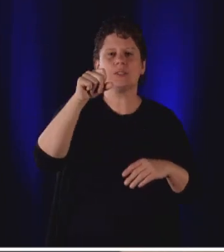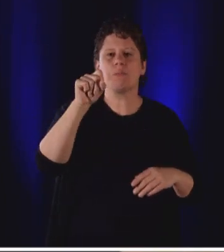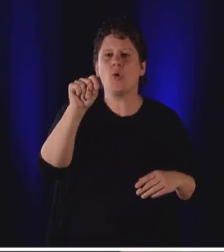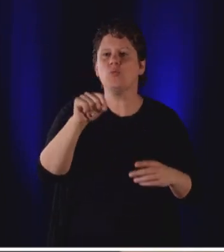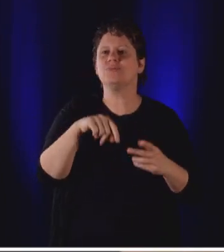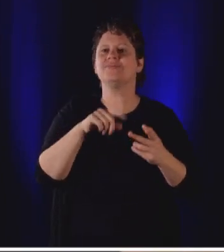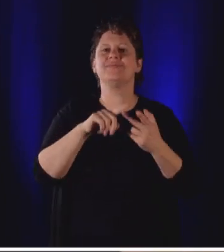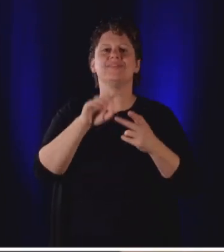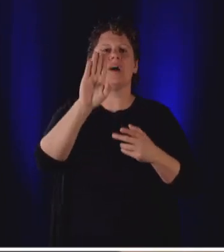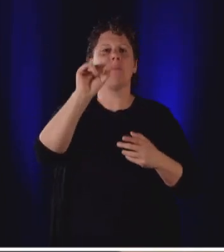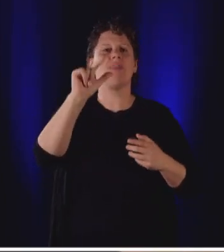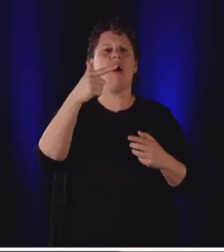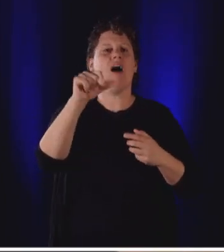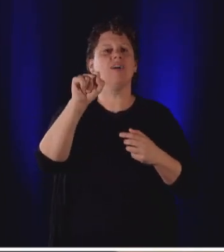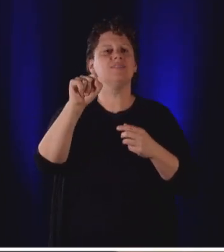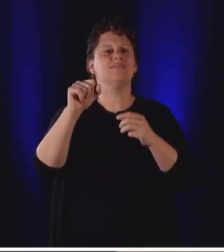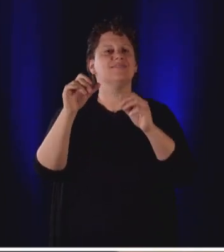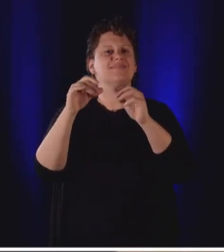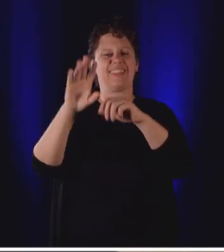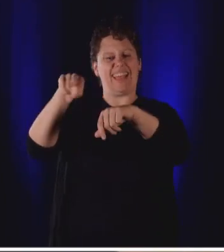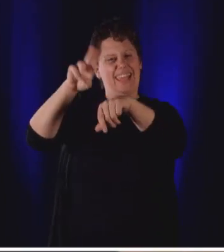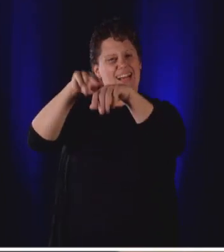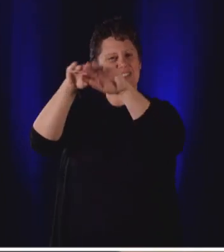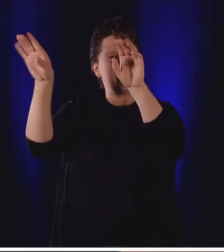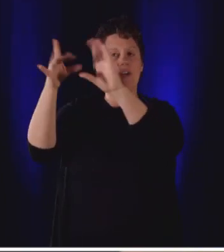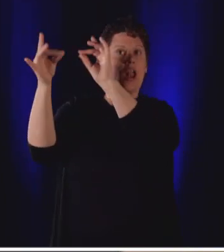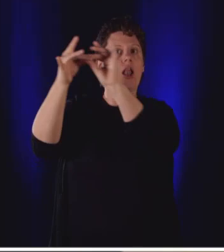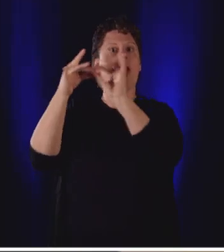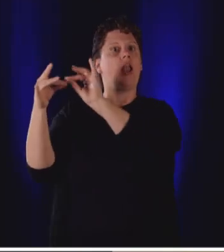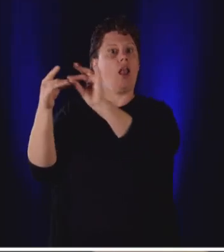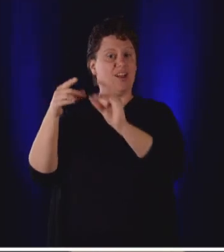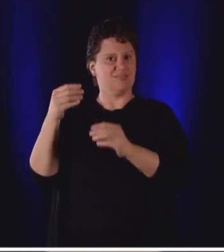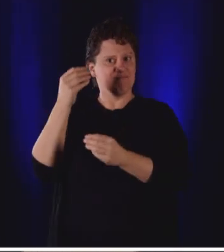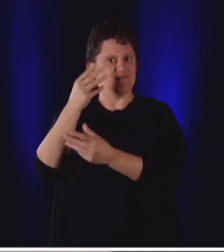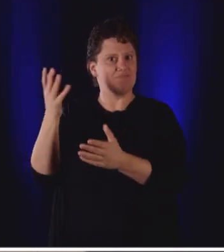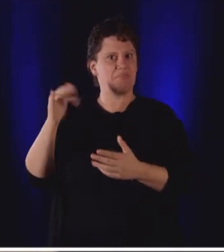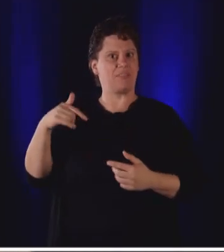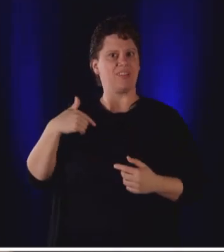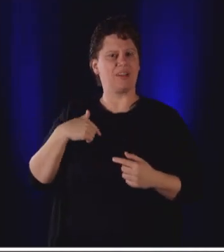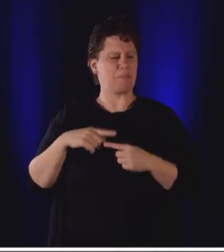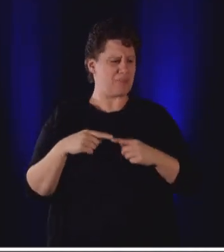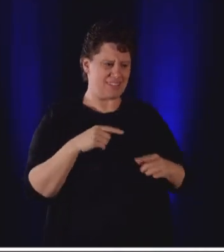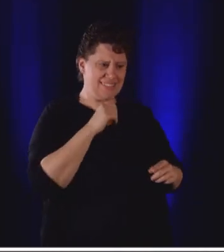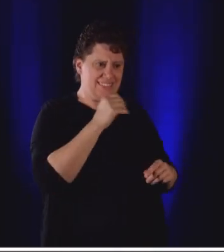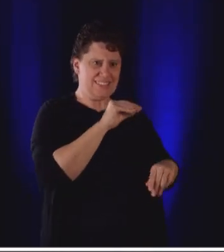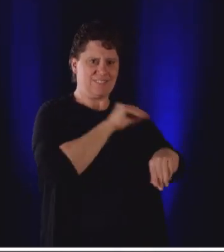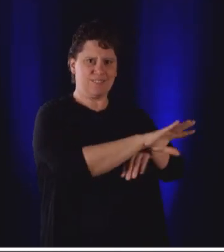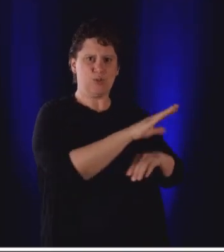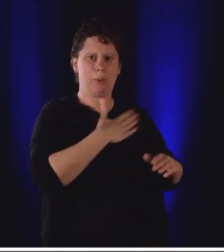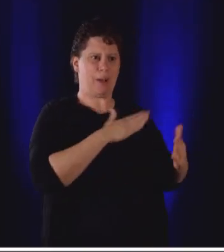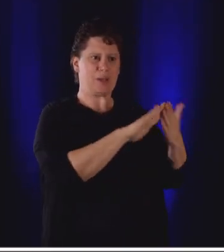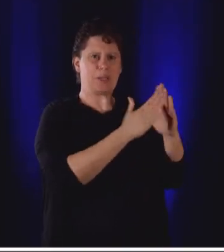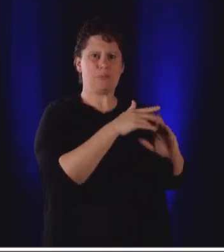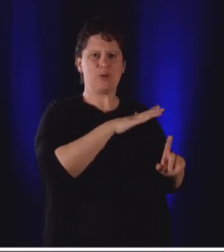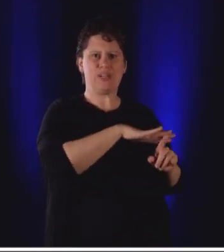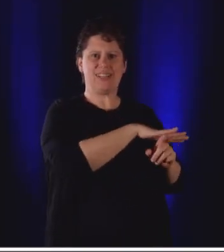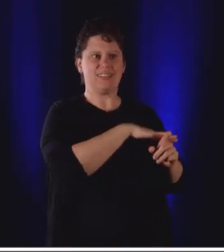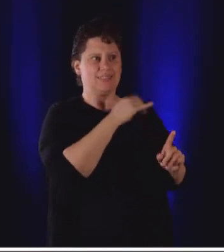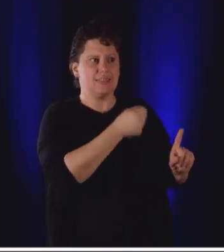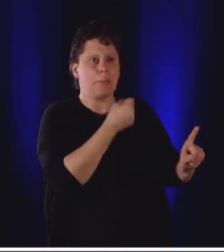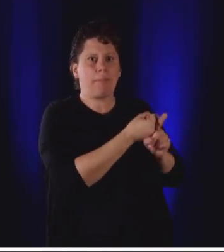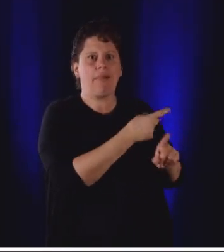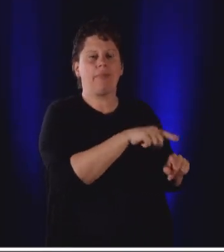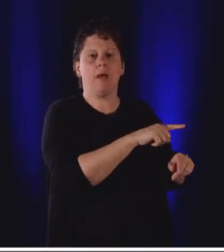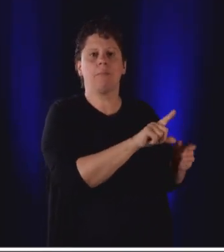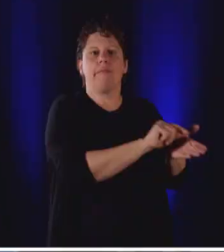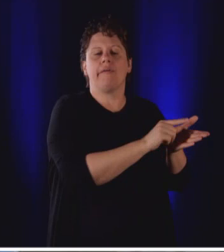to my state, not even to my city, and I was from my city, so the next thing that I did was I started organizing community